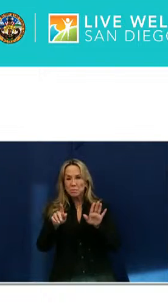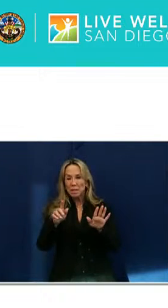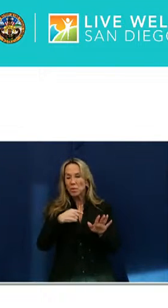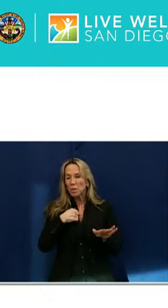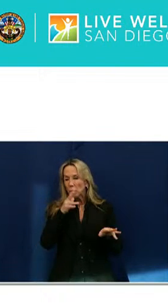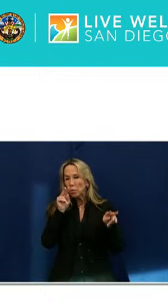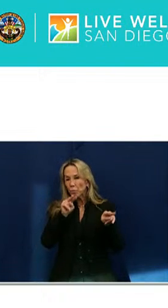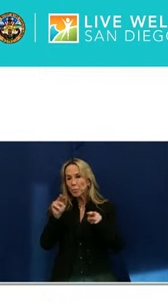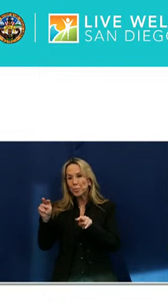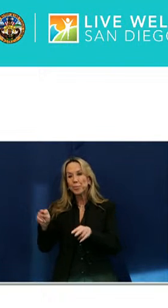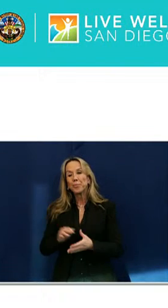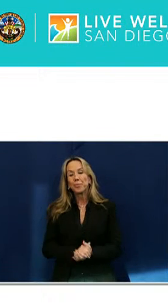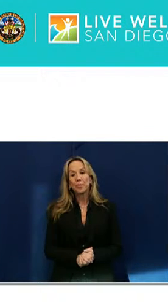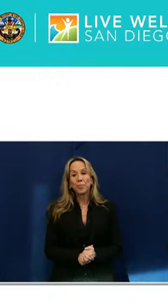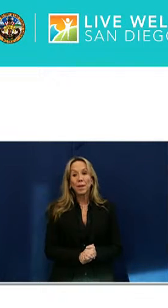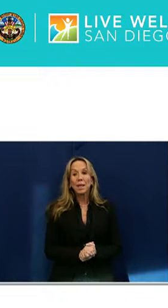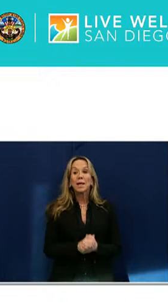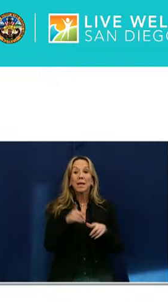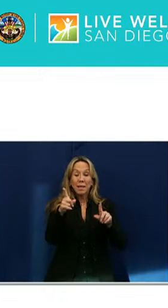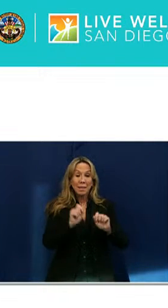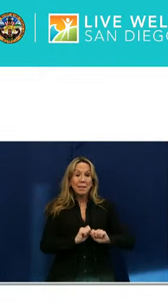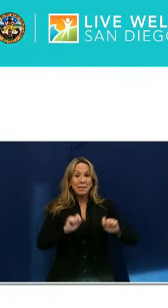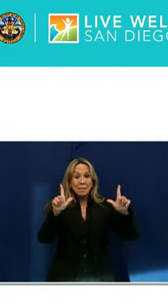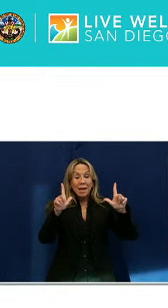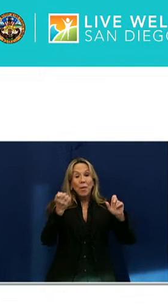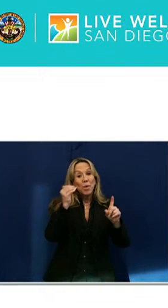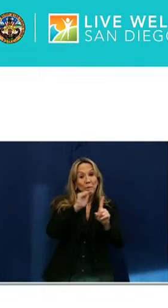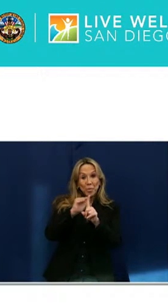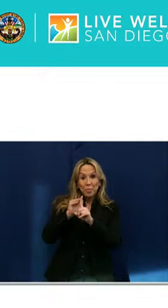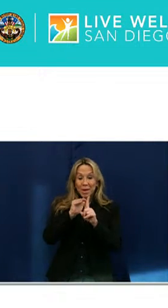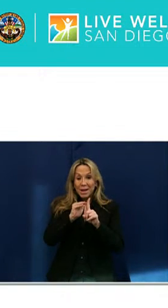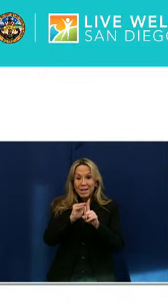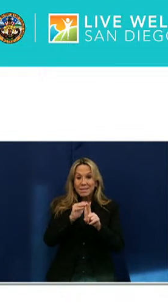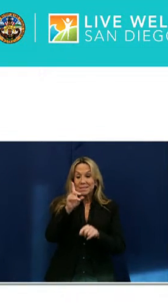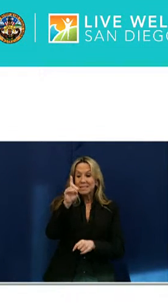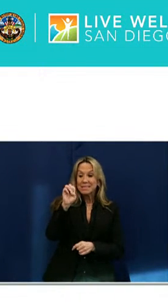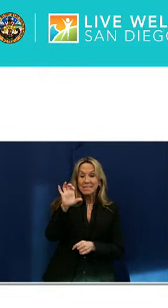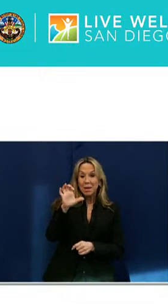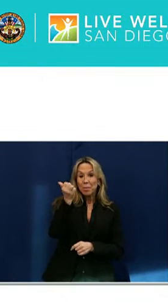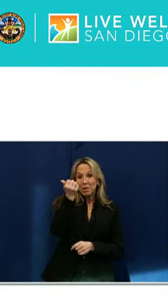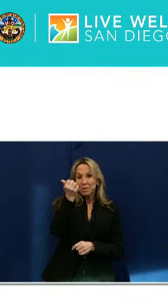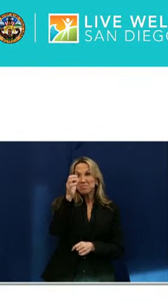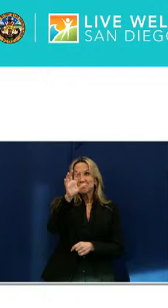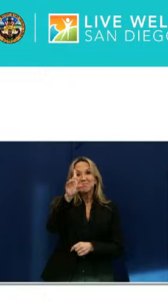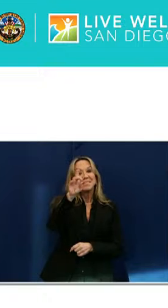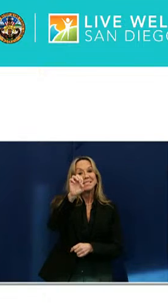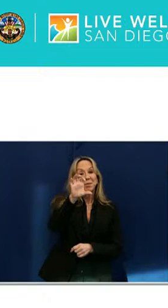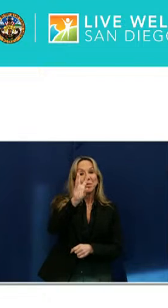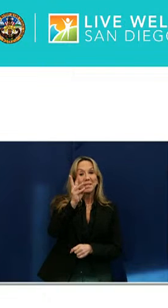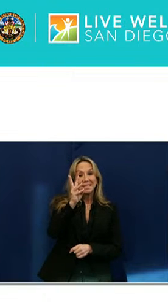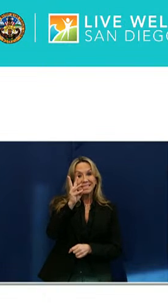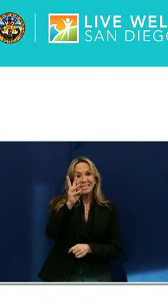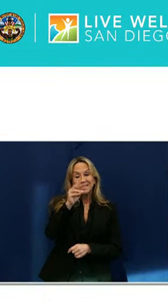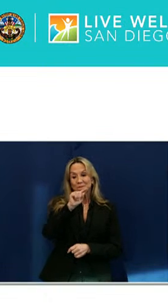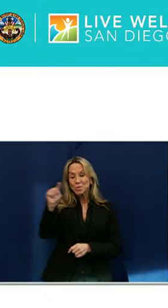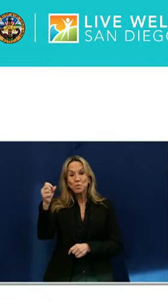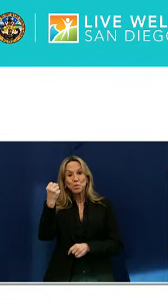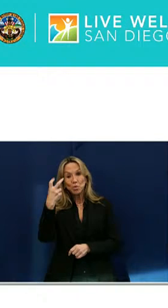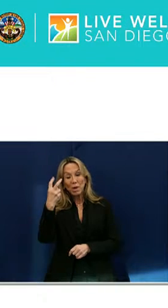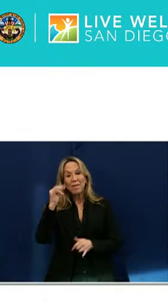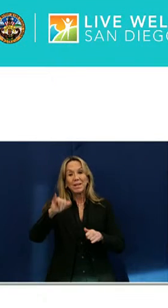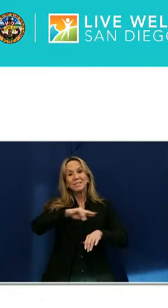slide, we just want to remind everyone that December 6th through 12th is